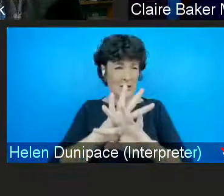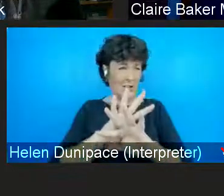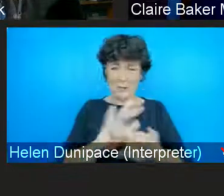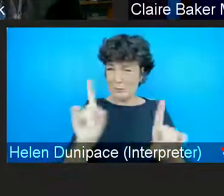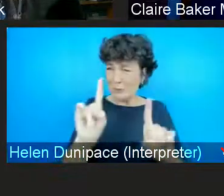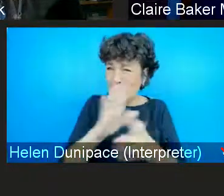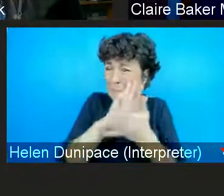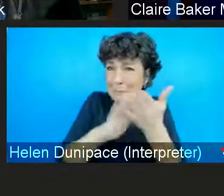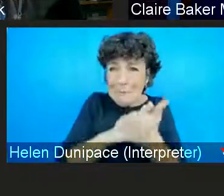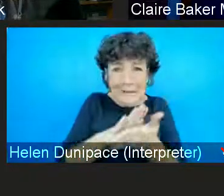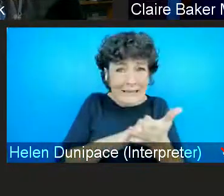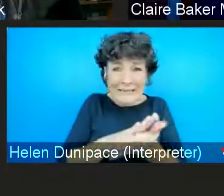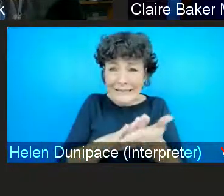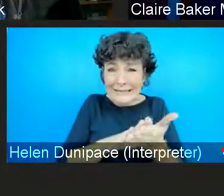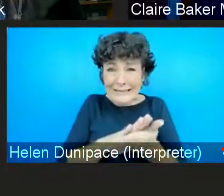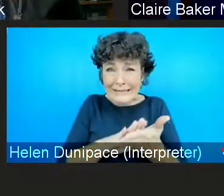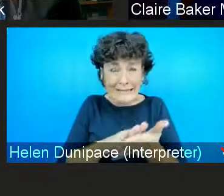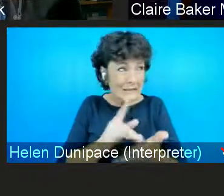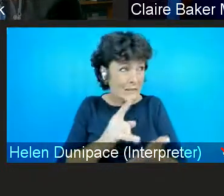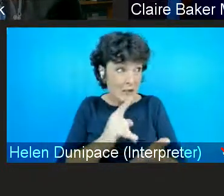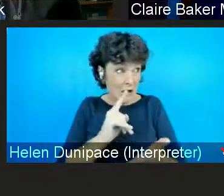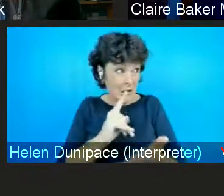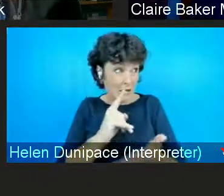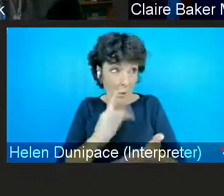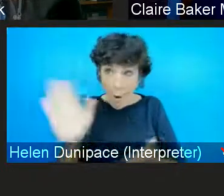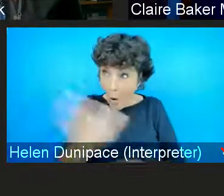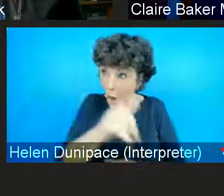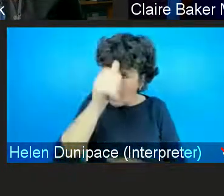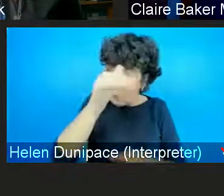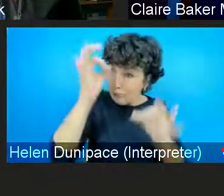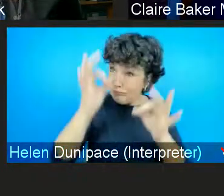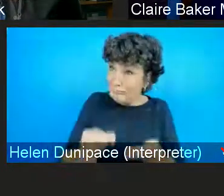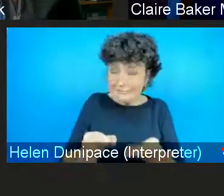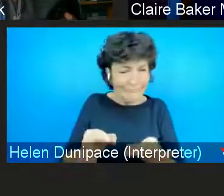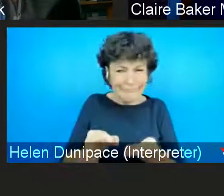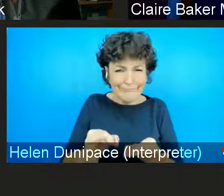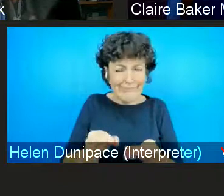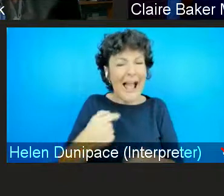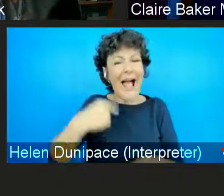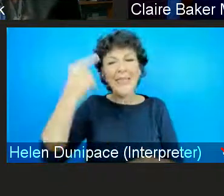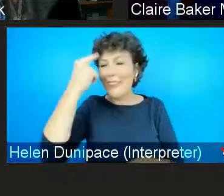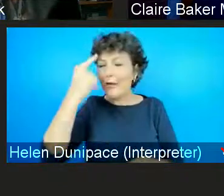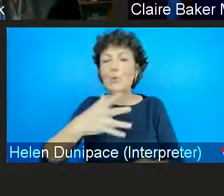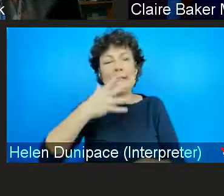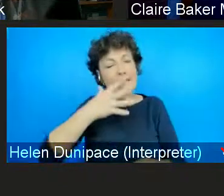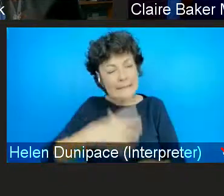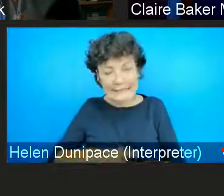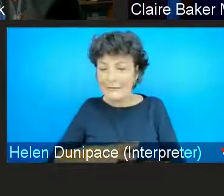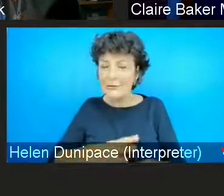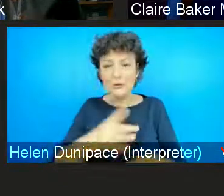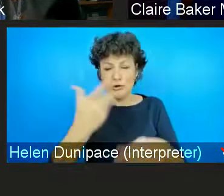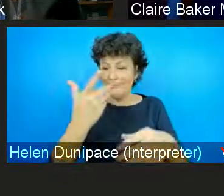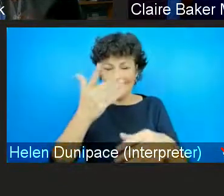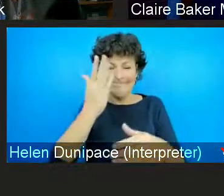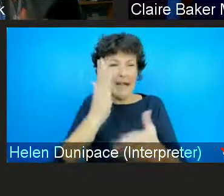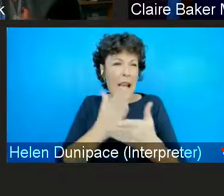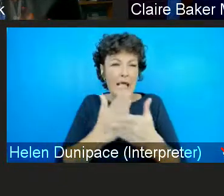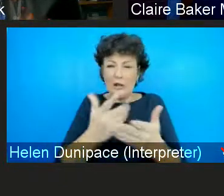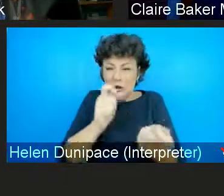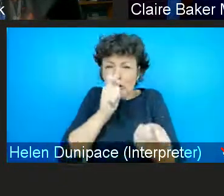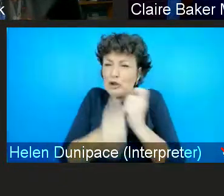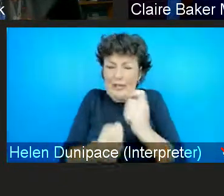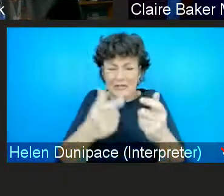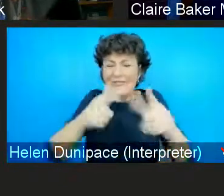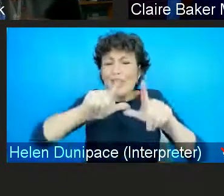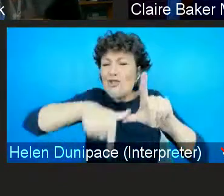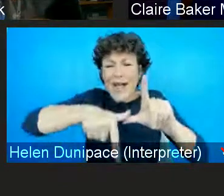clarity sometimes in people's mind. And if we could just break it down simply into terminology, for example, so as I